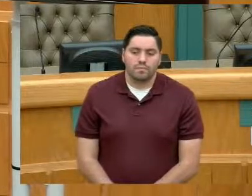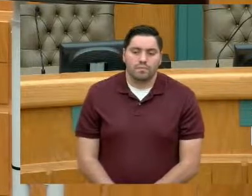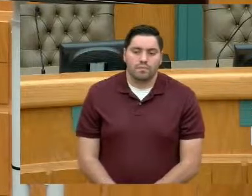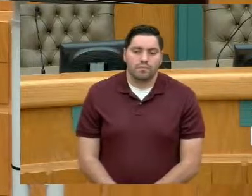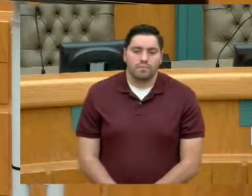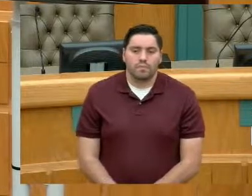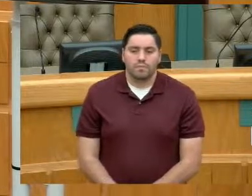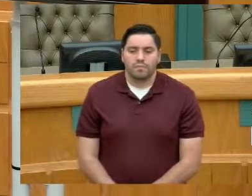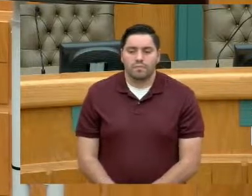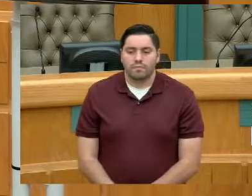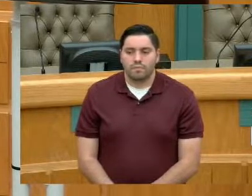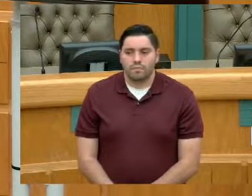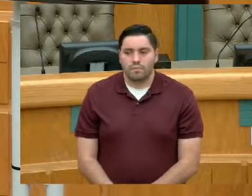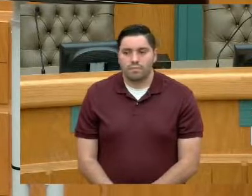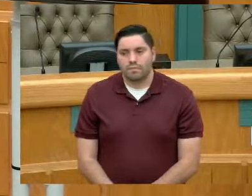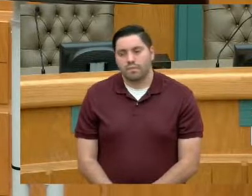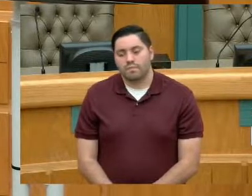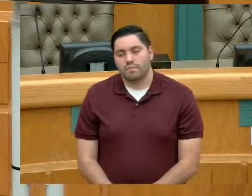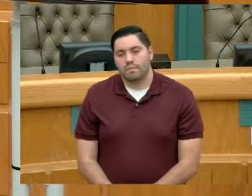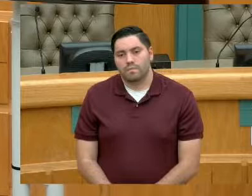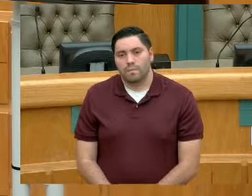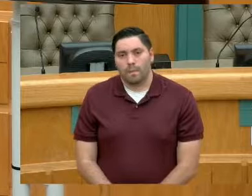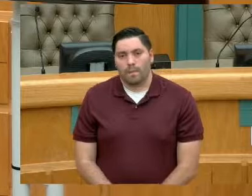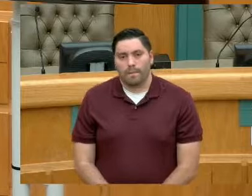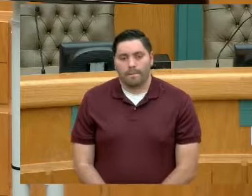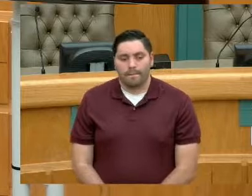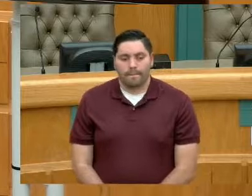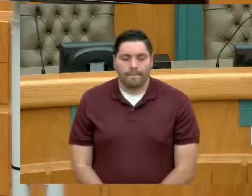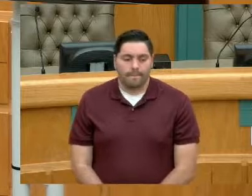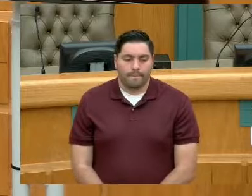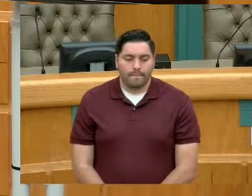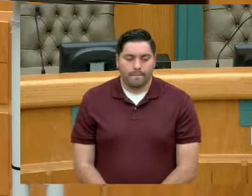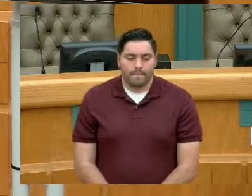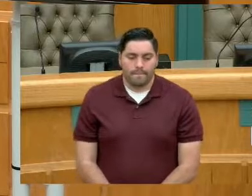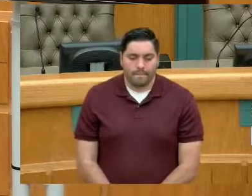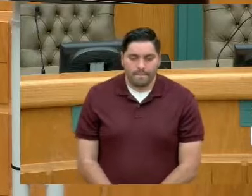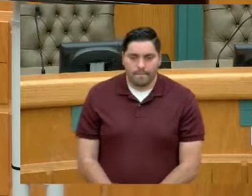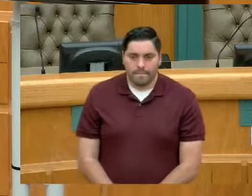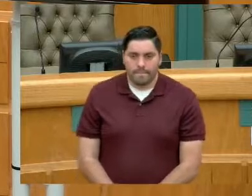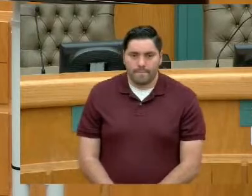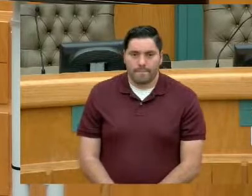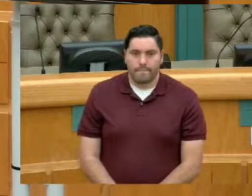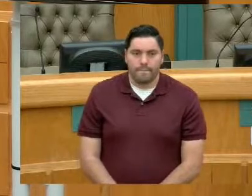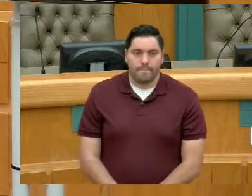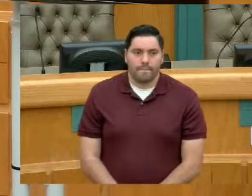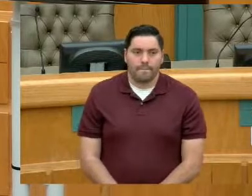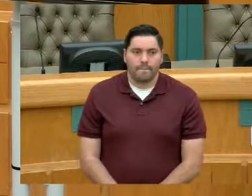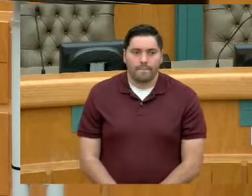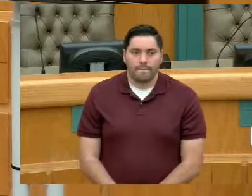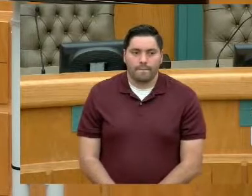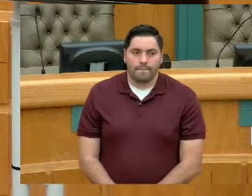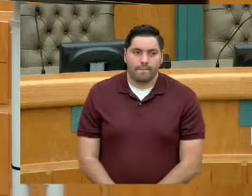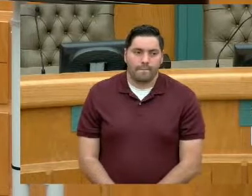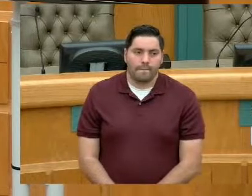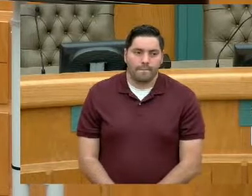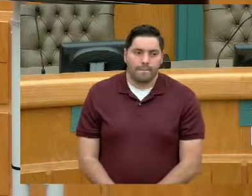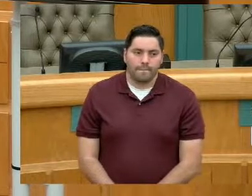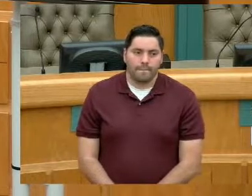sido examinada por el virus en nuestra comunidad. Se continúa recomendando que tome todas las precauciones para prevenir los contagios.